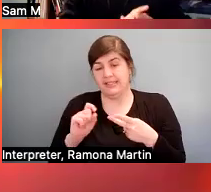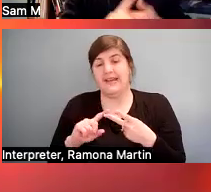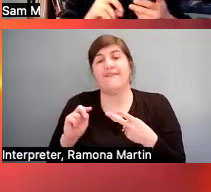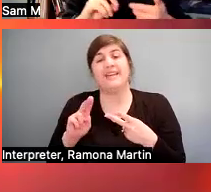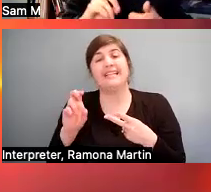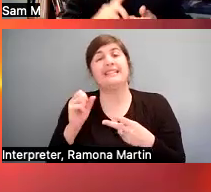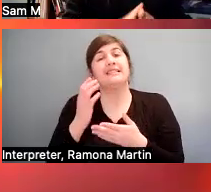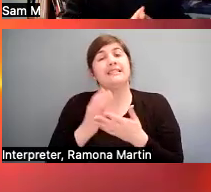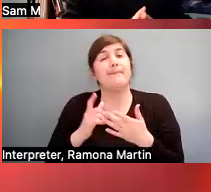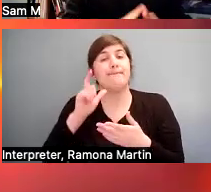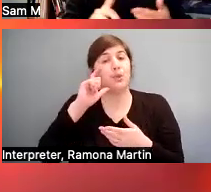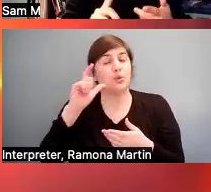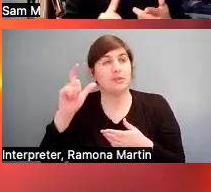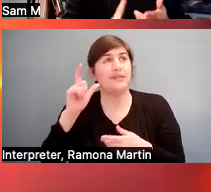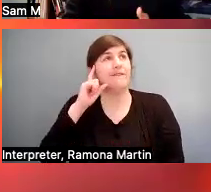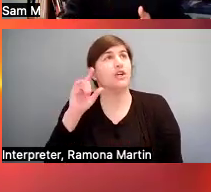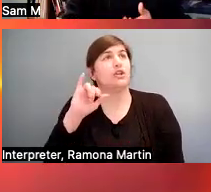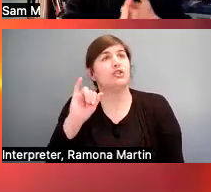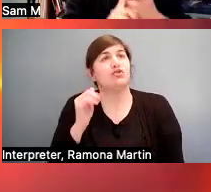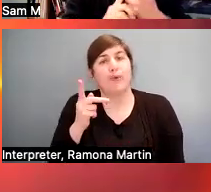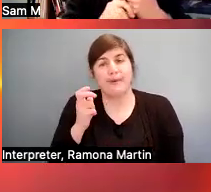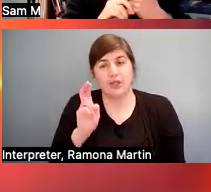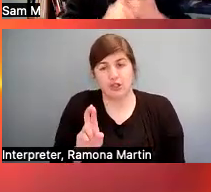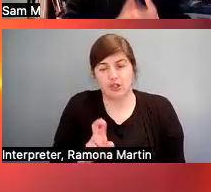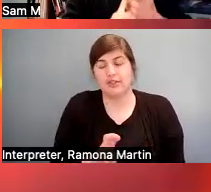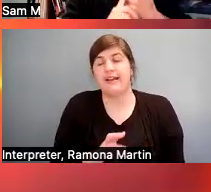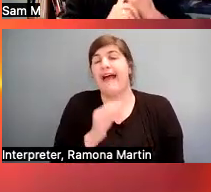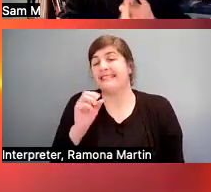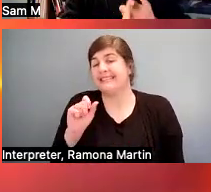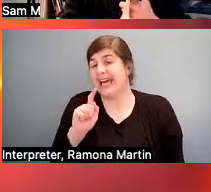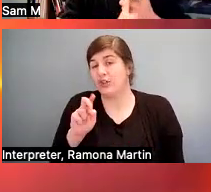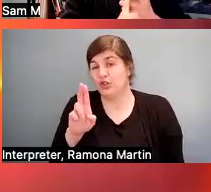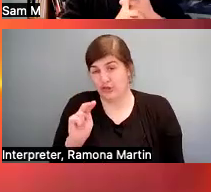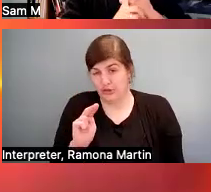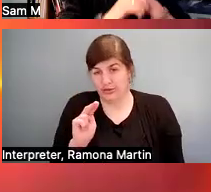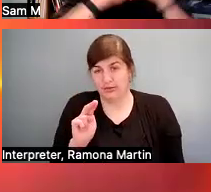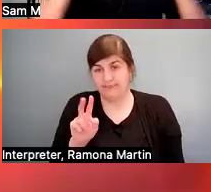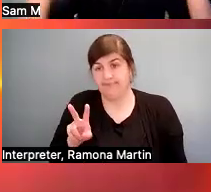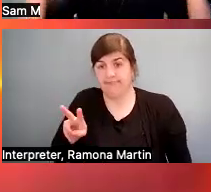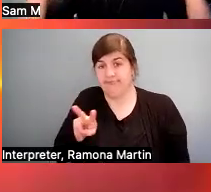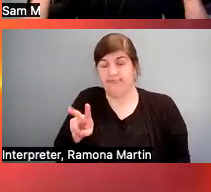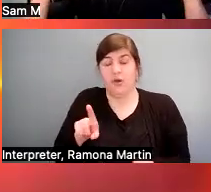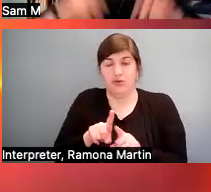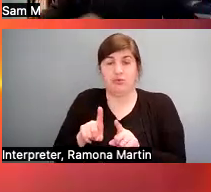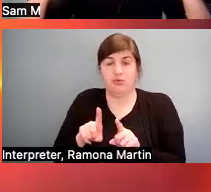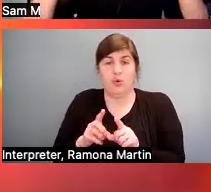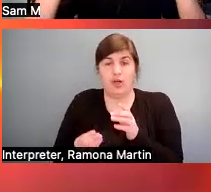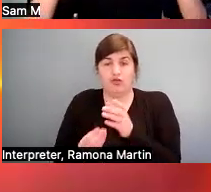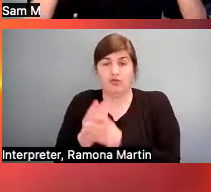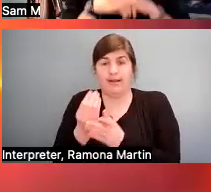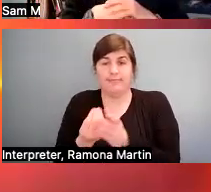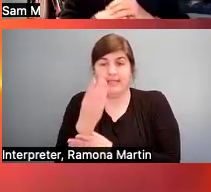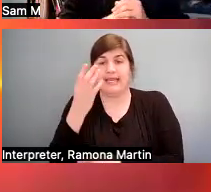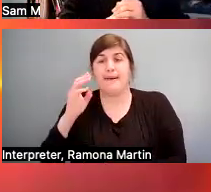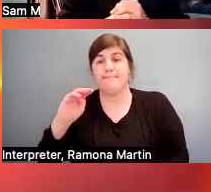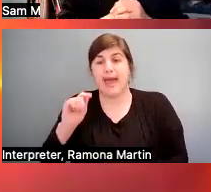moons of Jupiter and of Saturn are also erupting magma. I'm putting magma